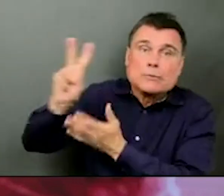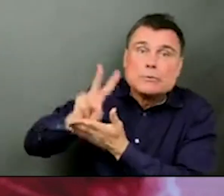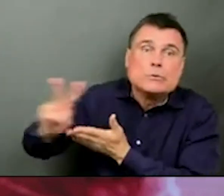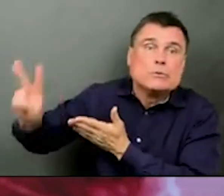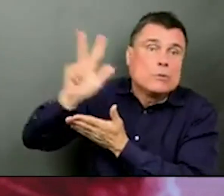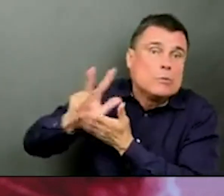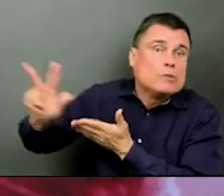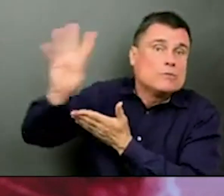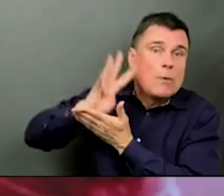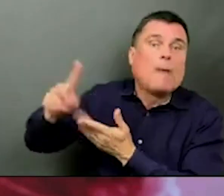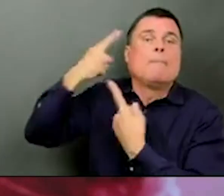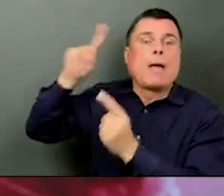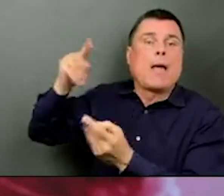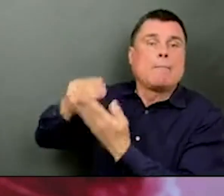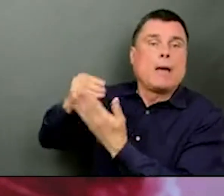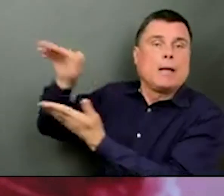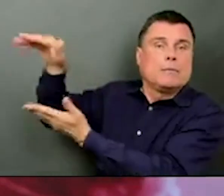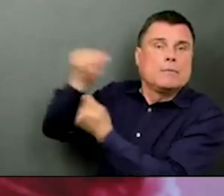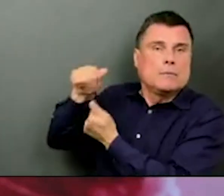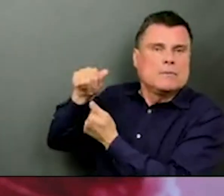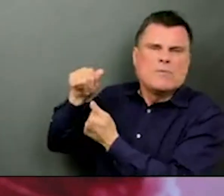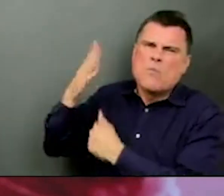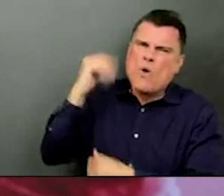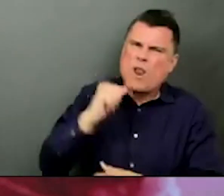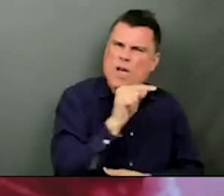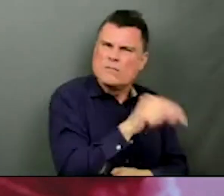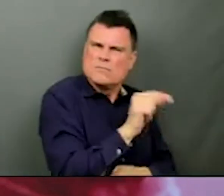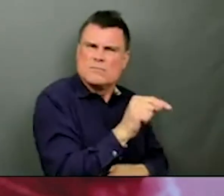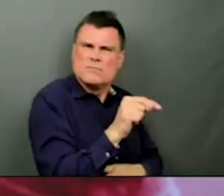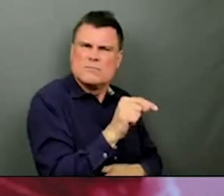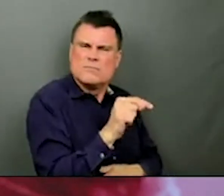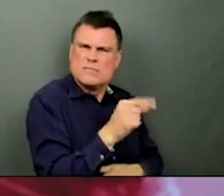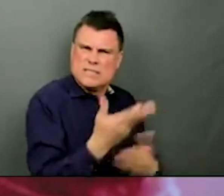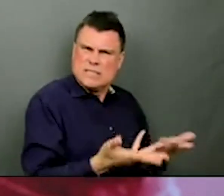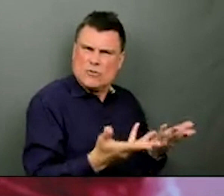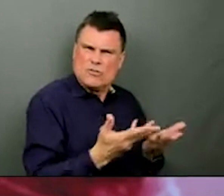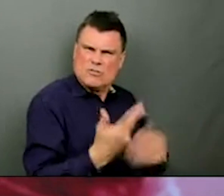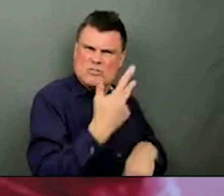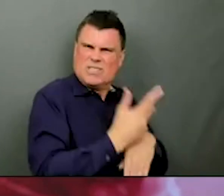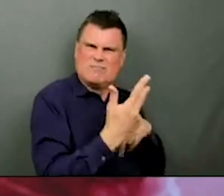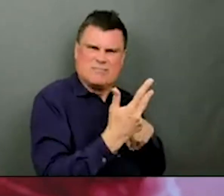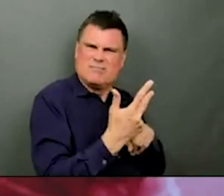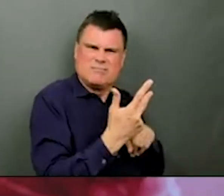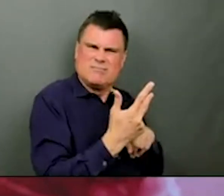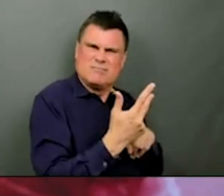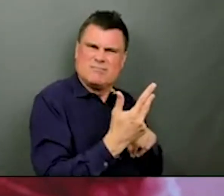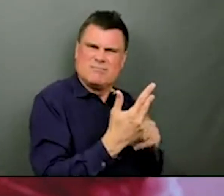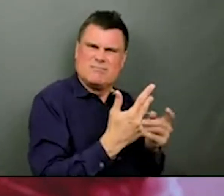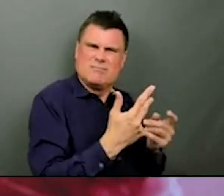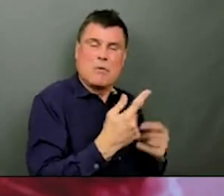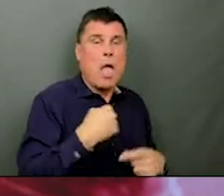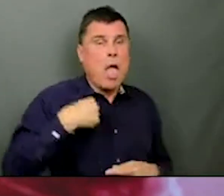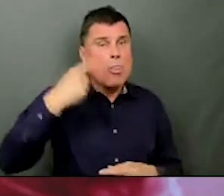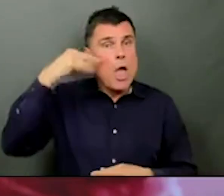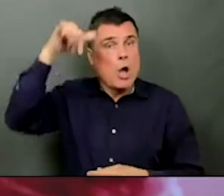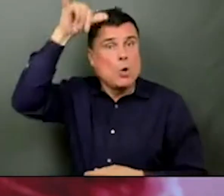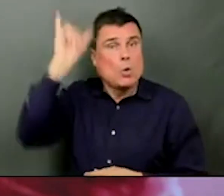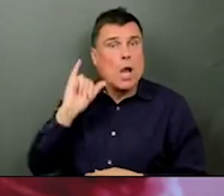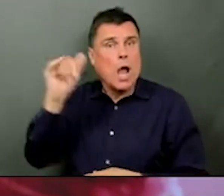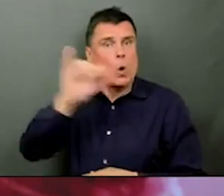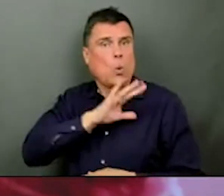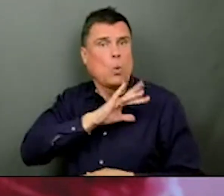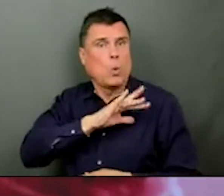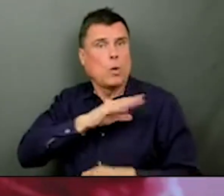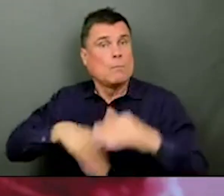the provincial government would provide the money, to employees. And, the Yukon, I think, has had up to